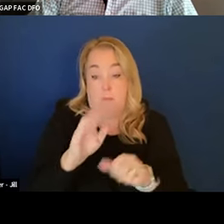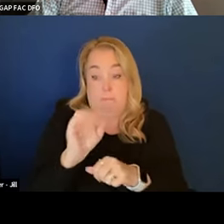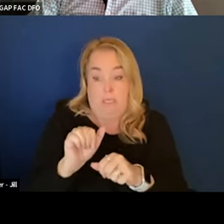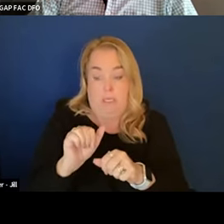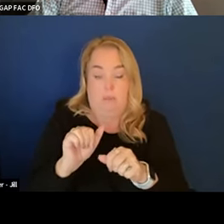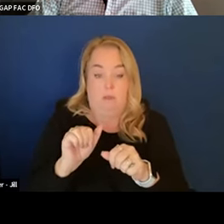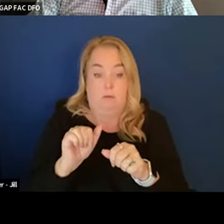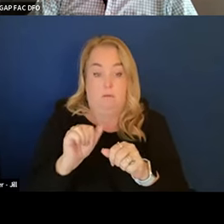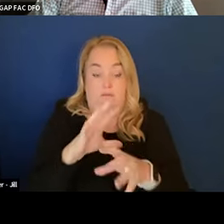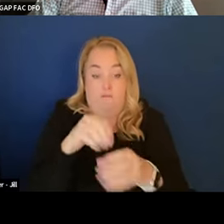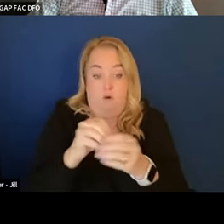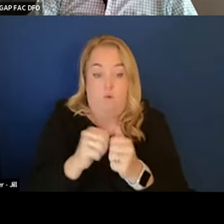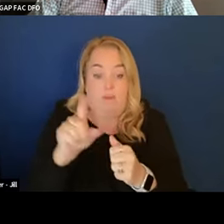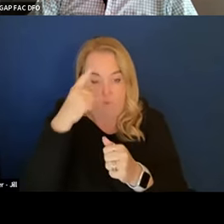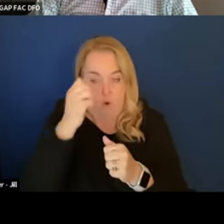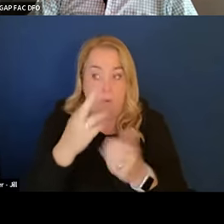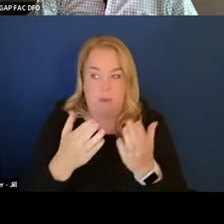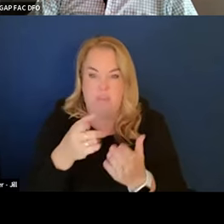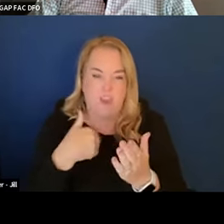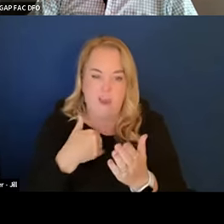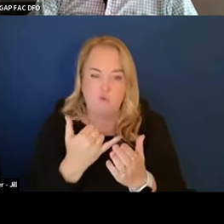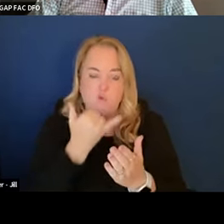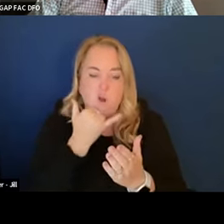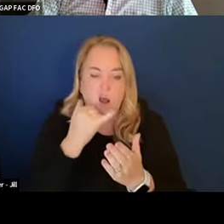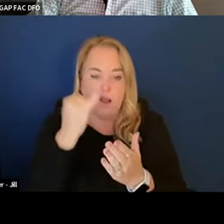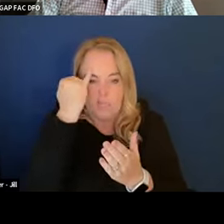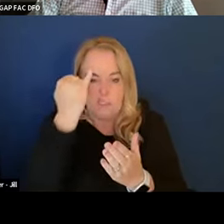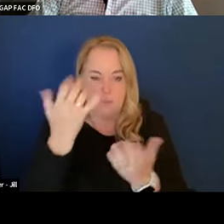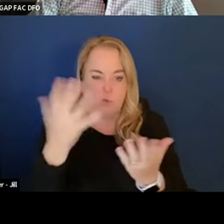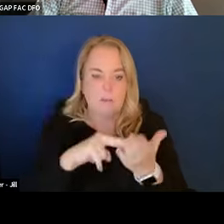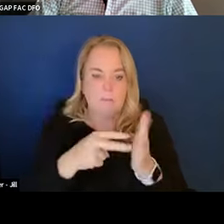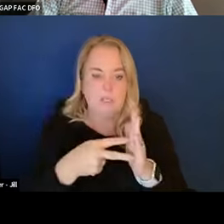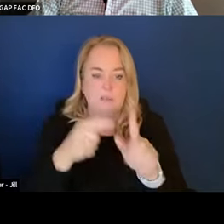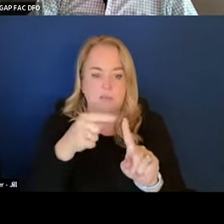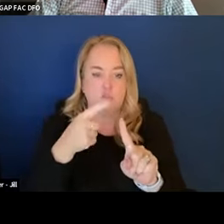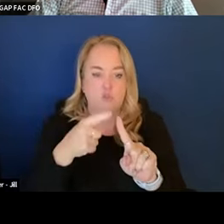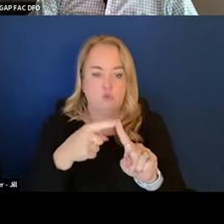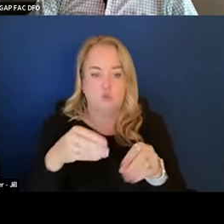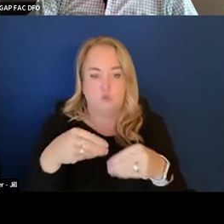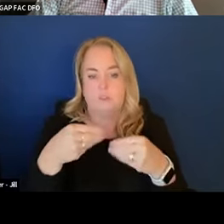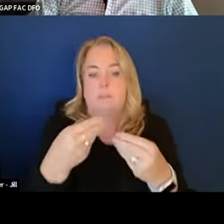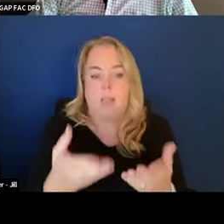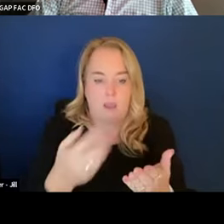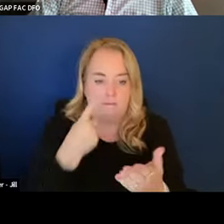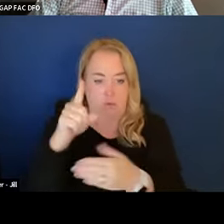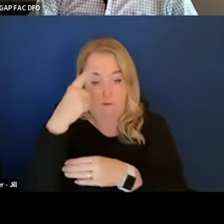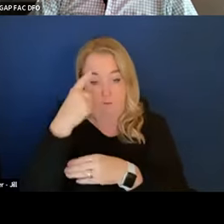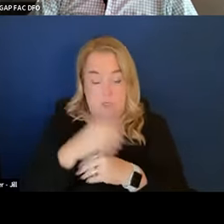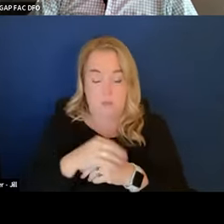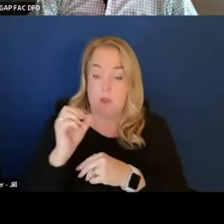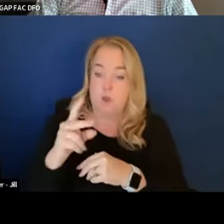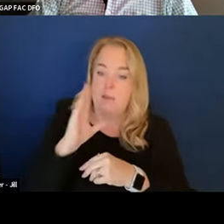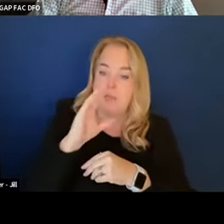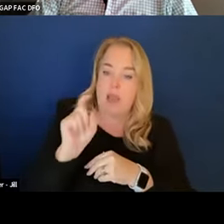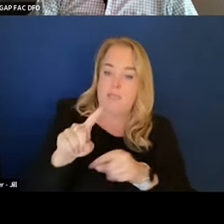they've have some wrong impressions about exactly what it means to supply the government. Okay. Let me ask it a